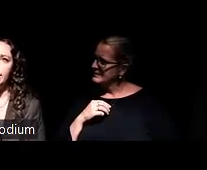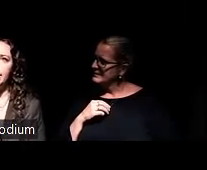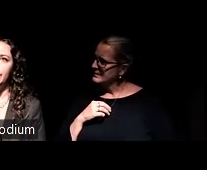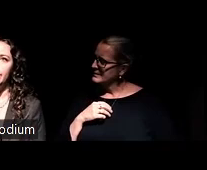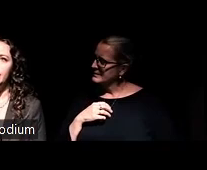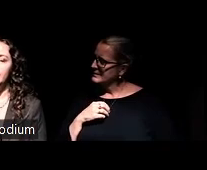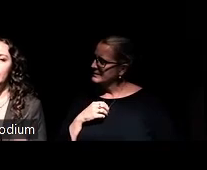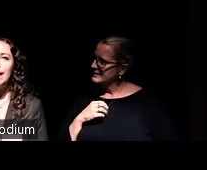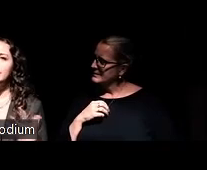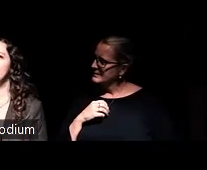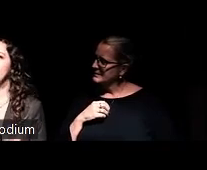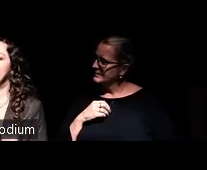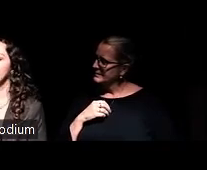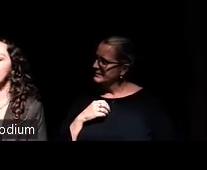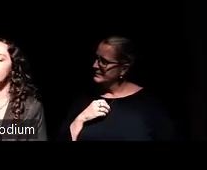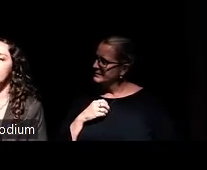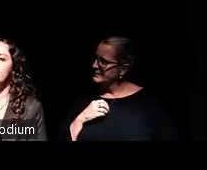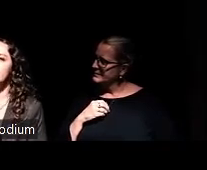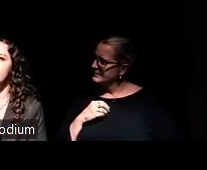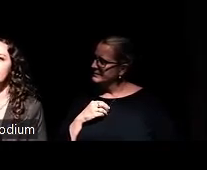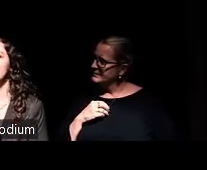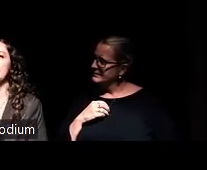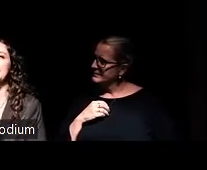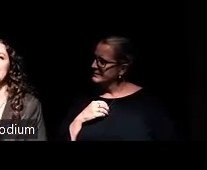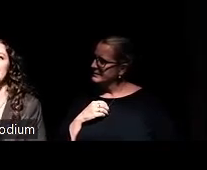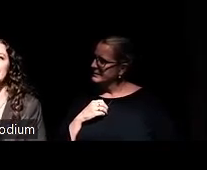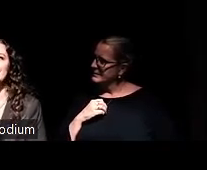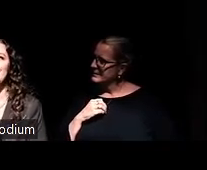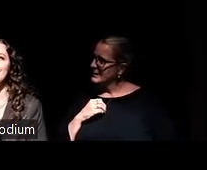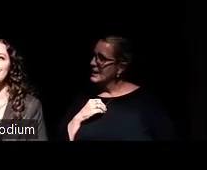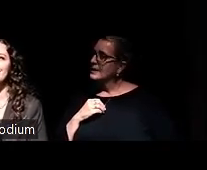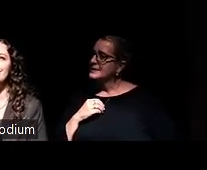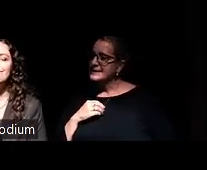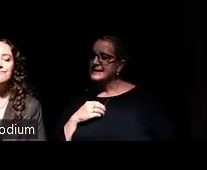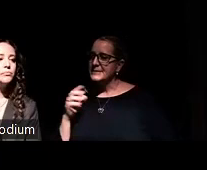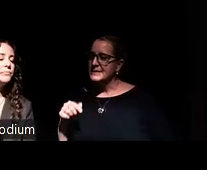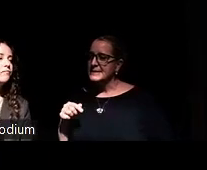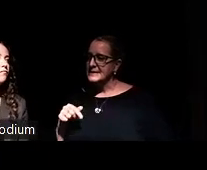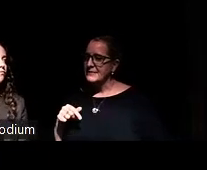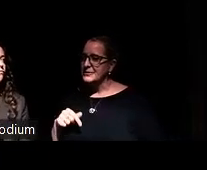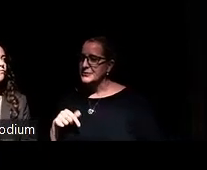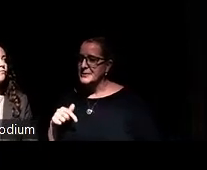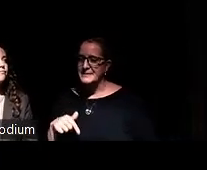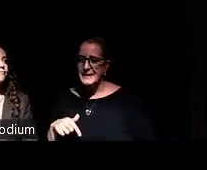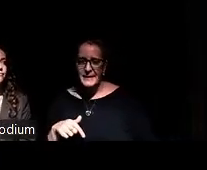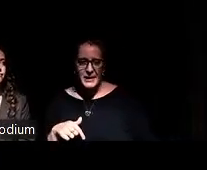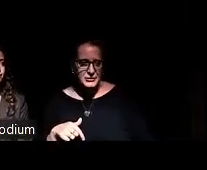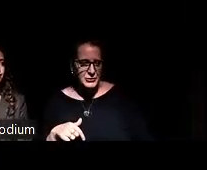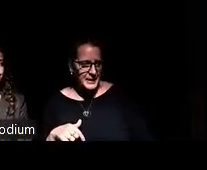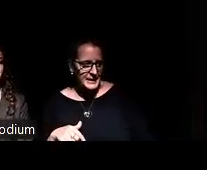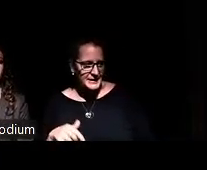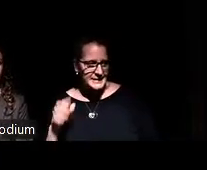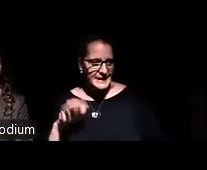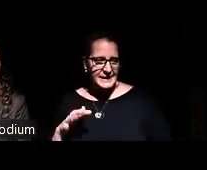and what happens at their end of life as well. So thank you for that question. I'll look into that. Jesse Simmons this afternoon will be speaking about